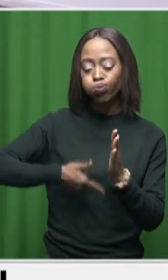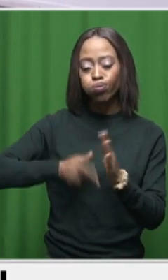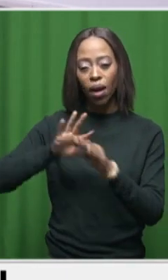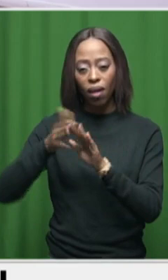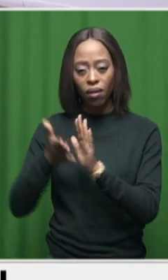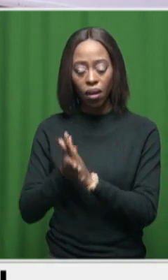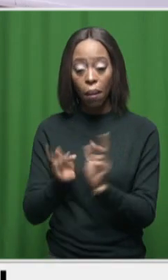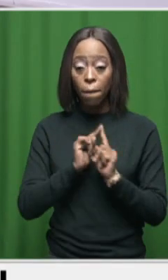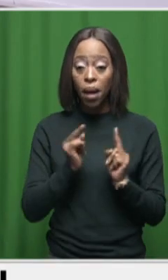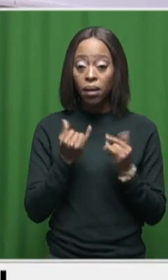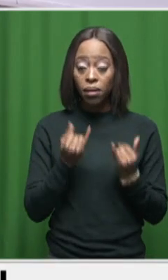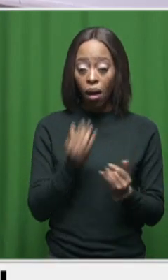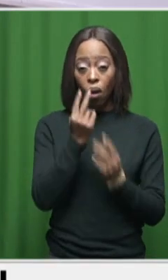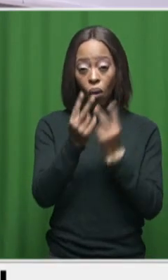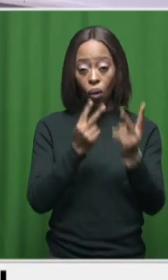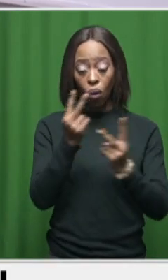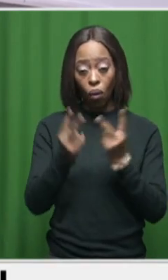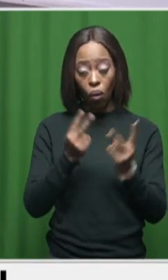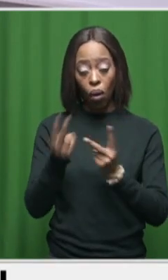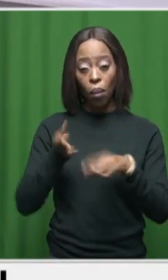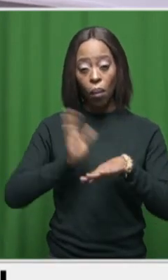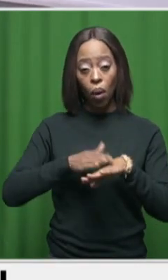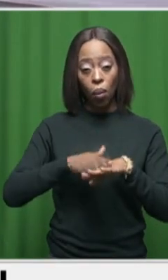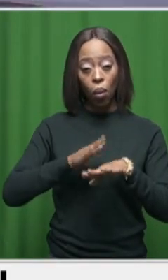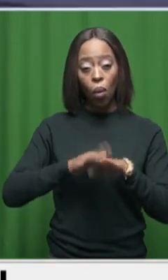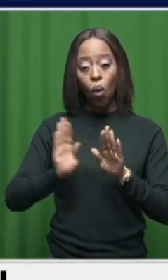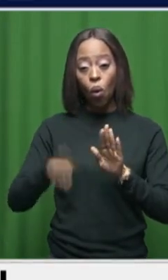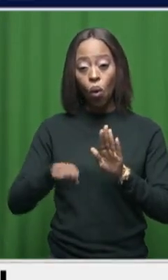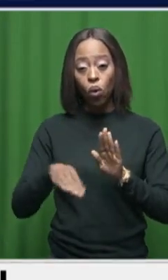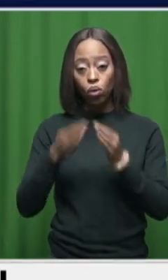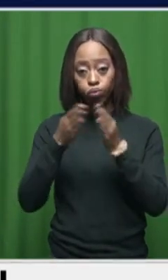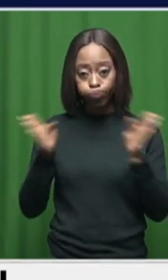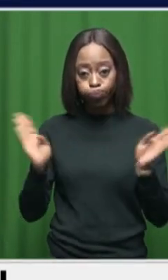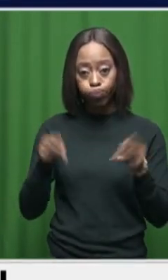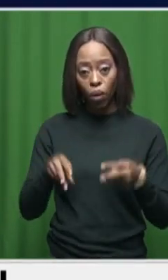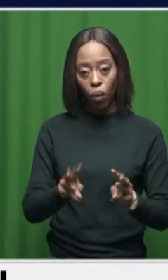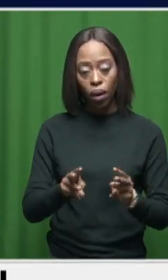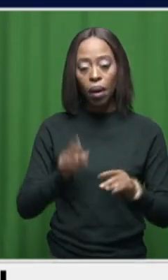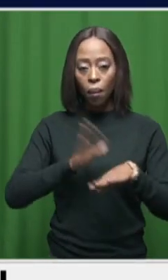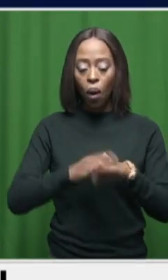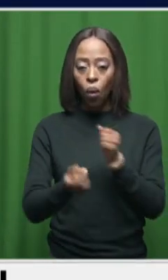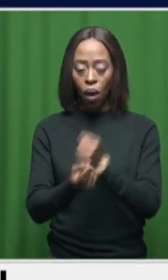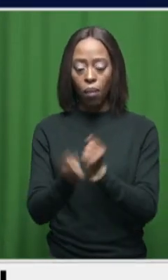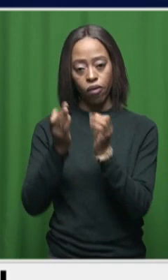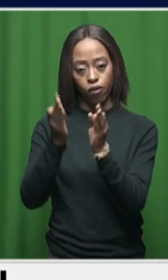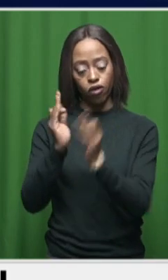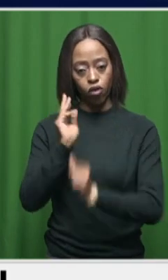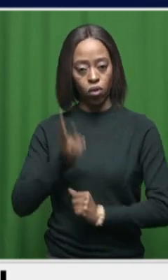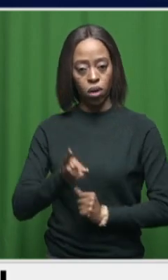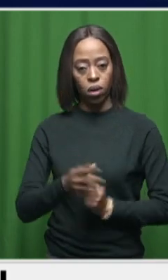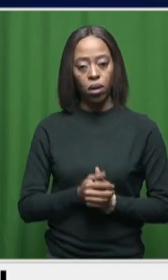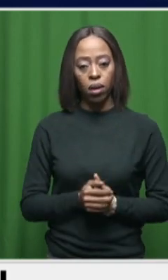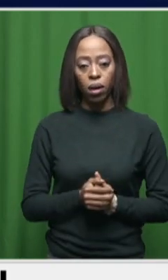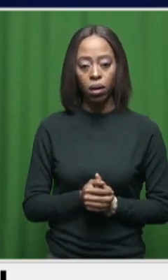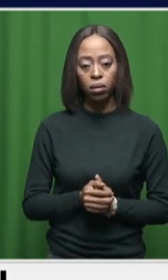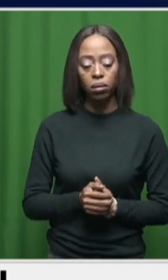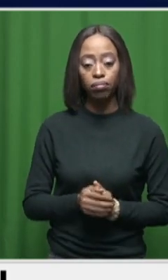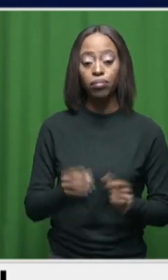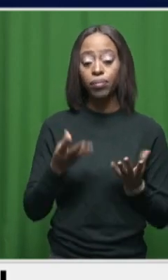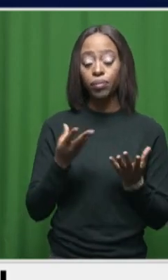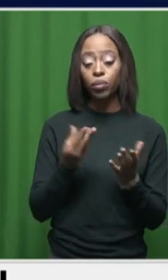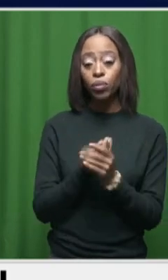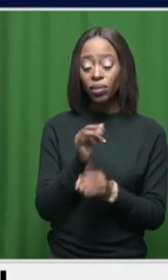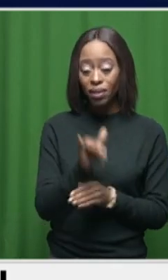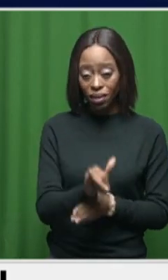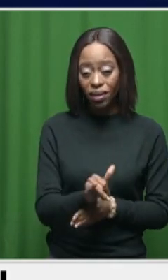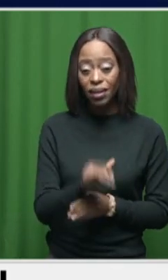etc. But we have seen onboarding of automation to a very large extent, and I think we will see it more going forward. I think with we have to